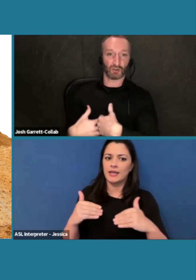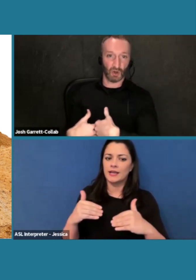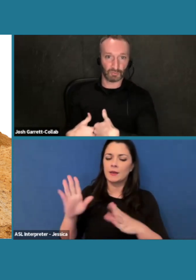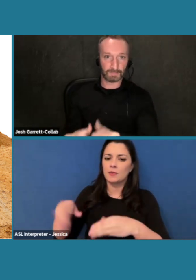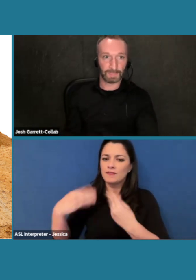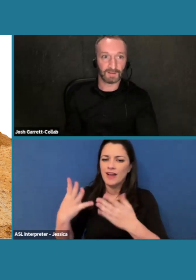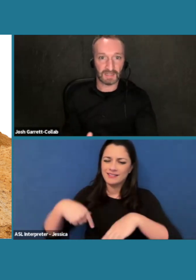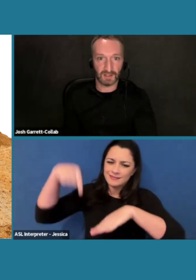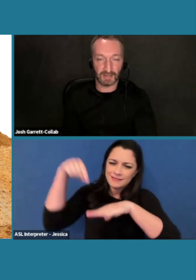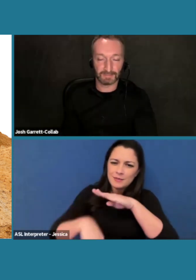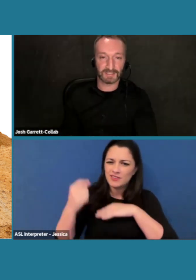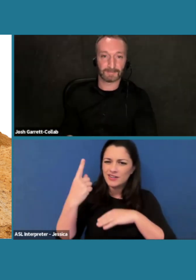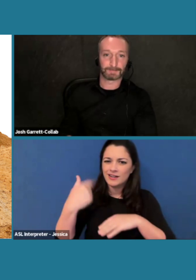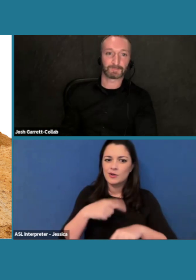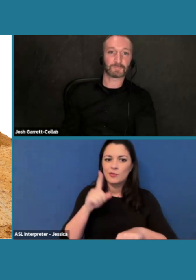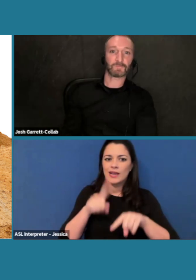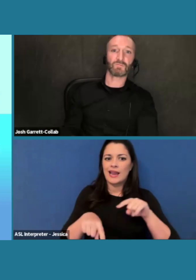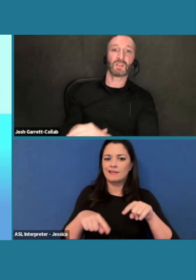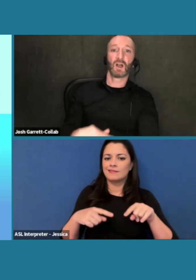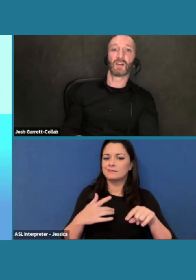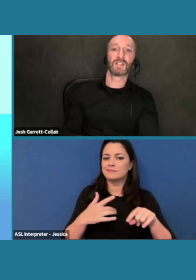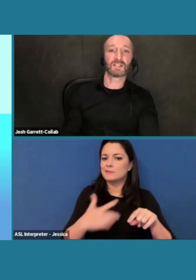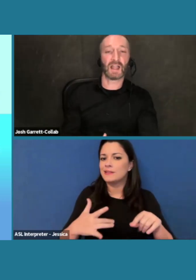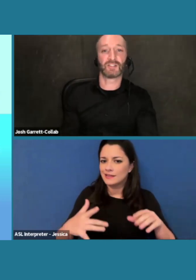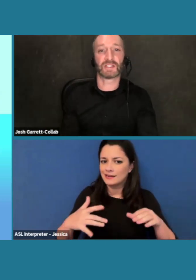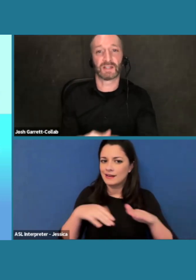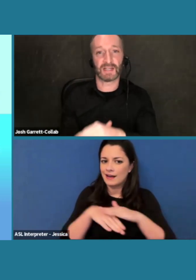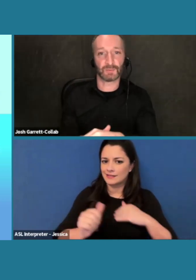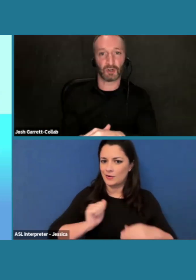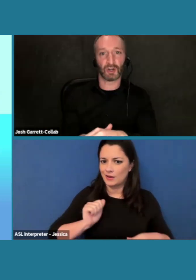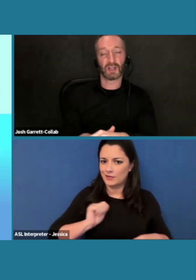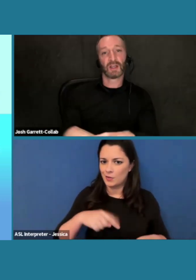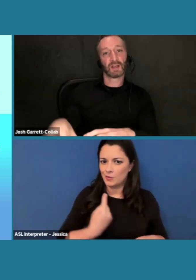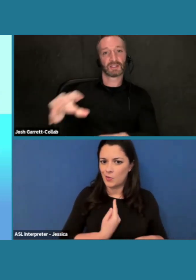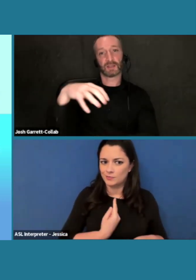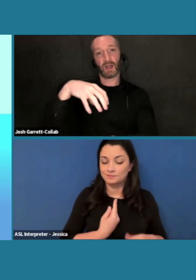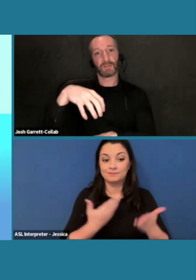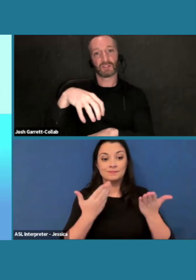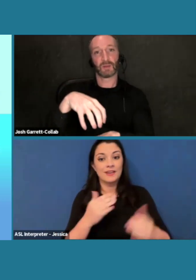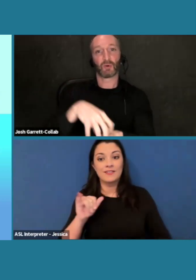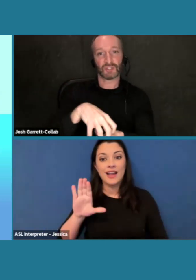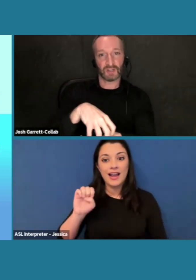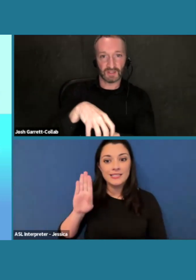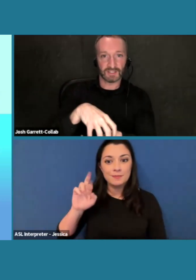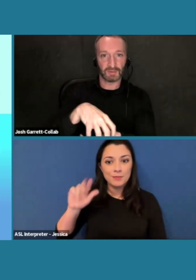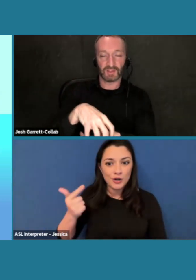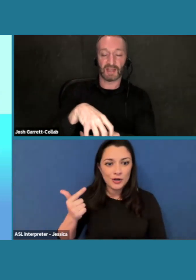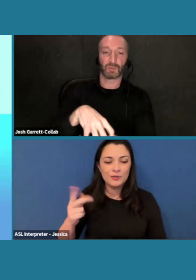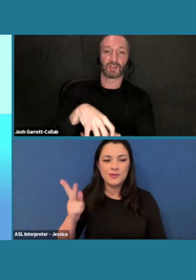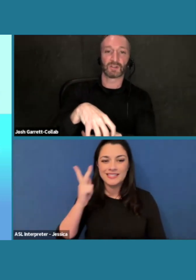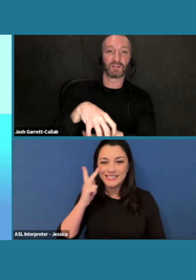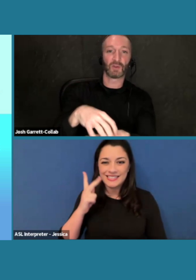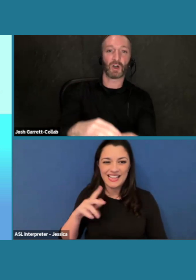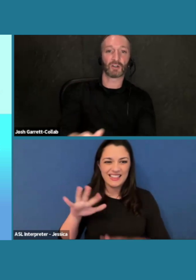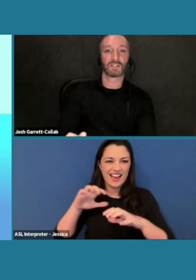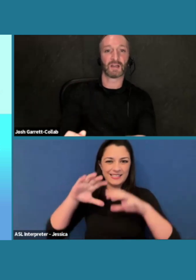just on our own. Next slide, please. On this slide, you see an iceberg. You'll see a portion of it, the tip of the